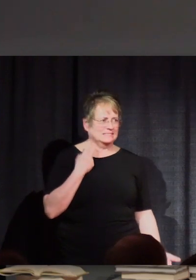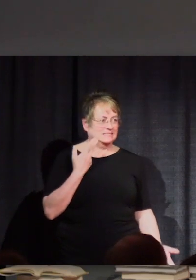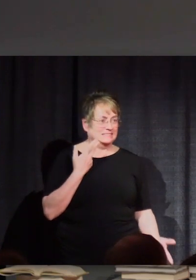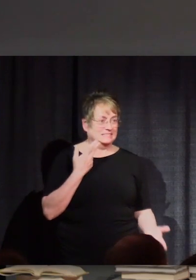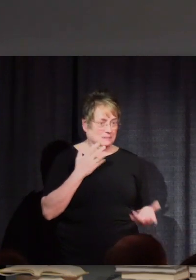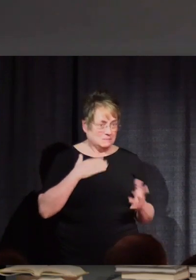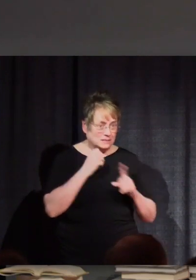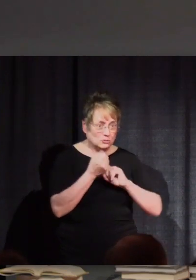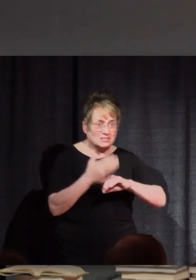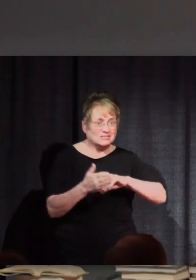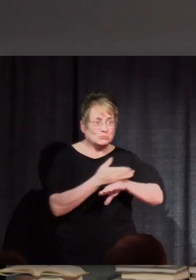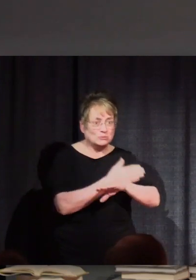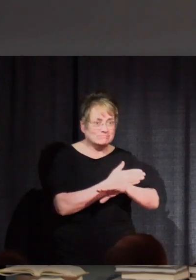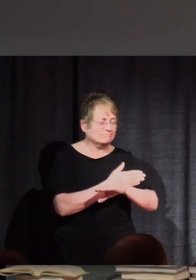better.